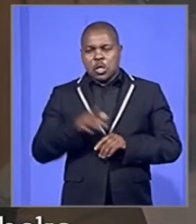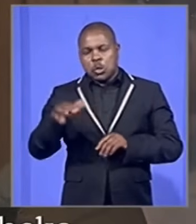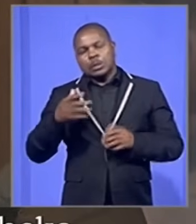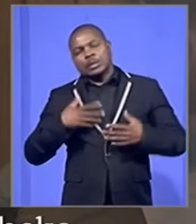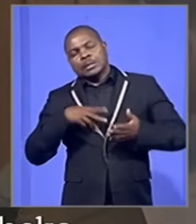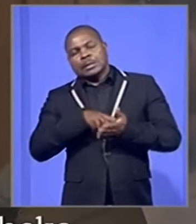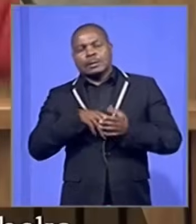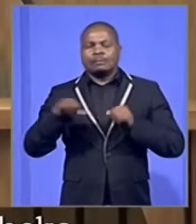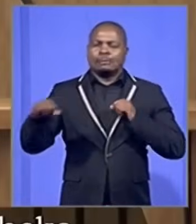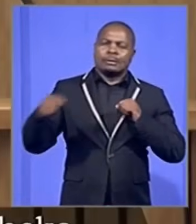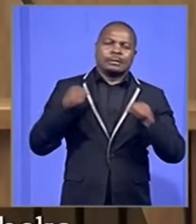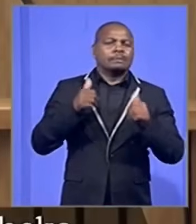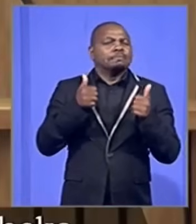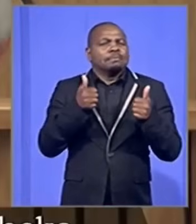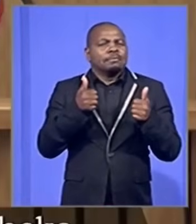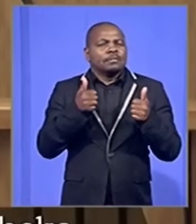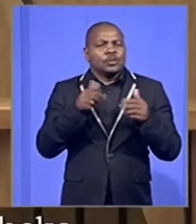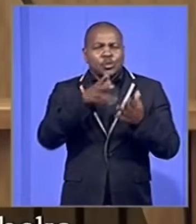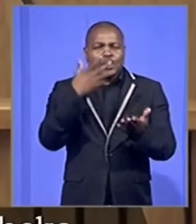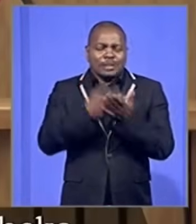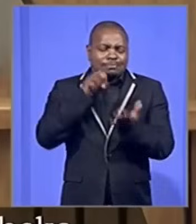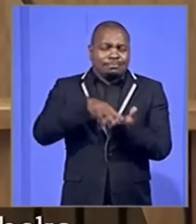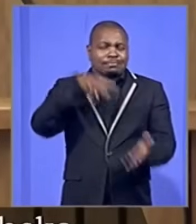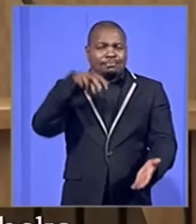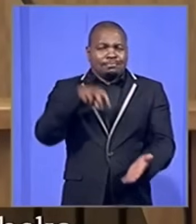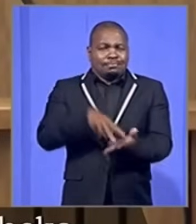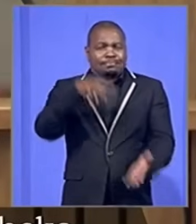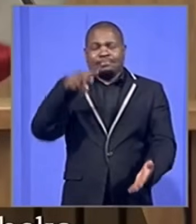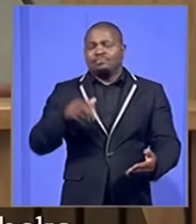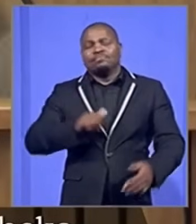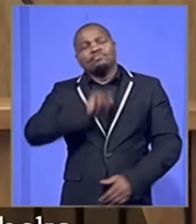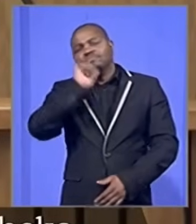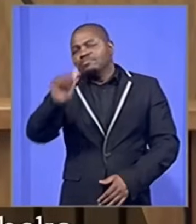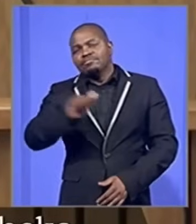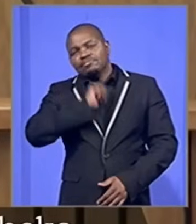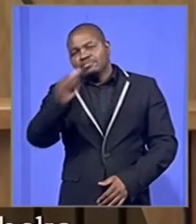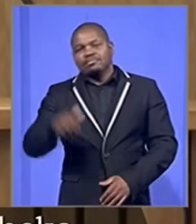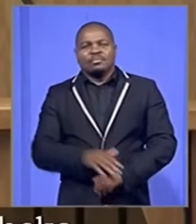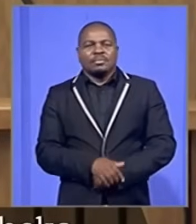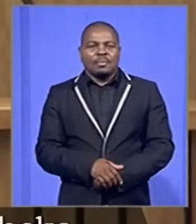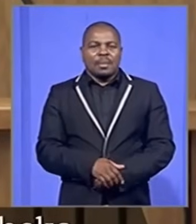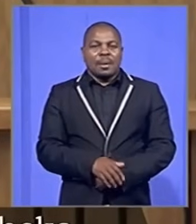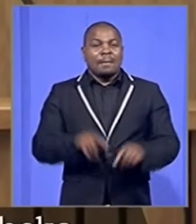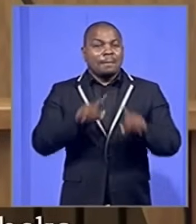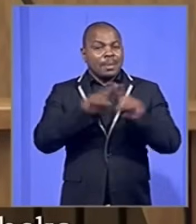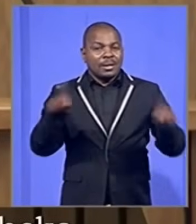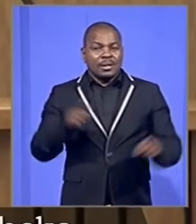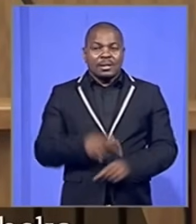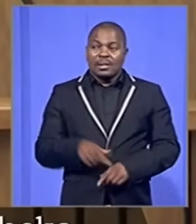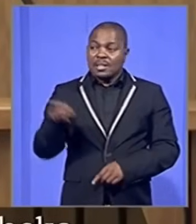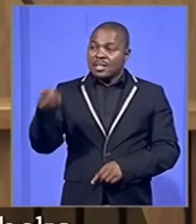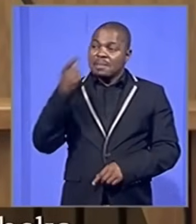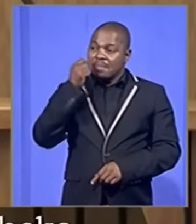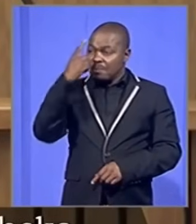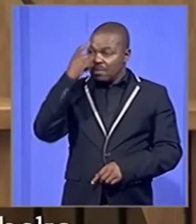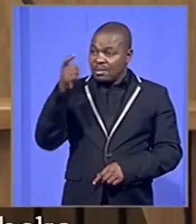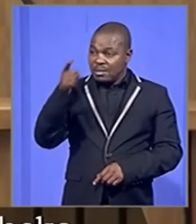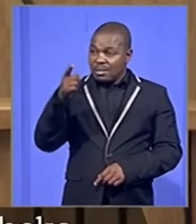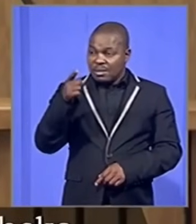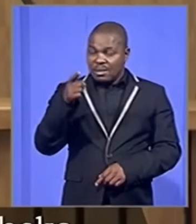stretching. You can even jump. I mean, but if the gentleman believes that maybe that is